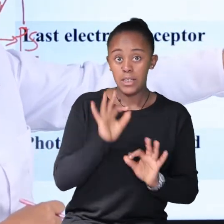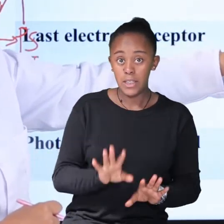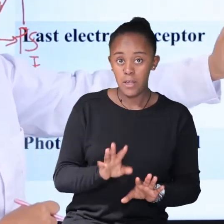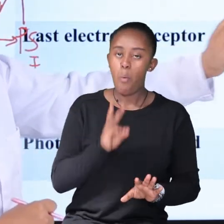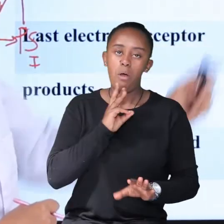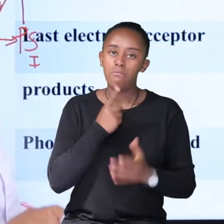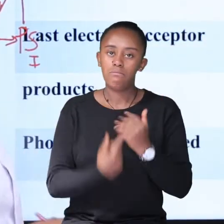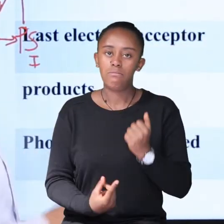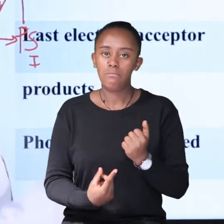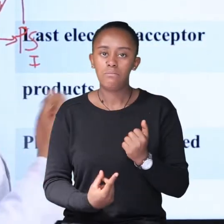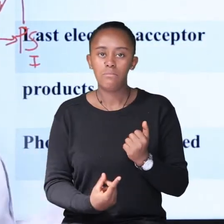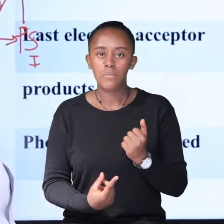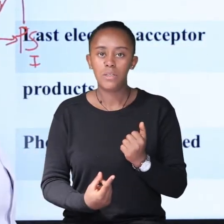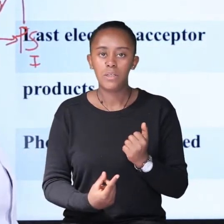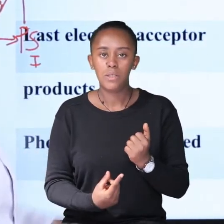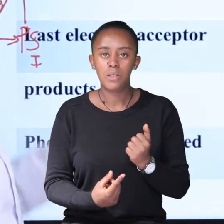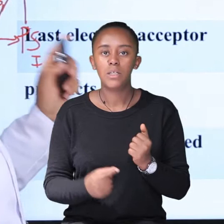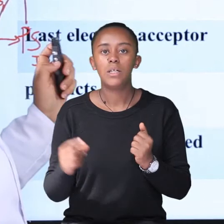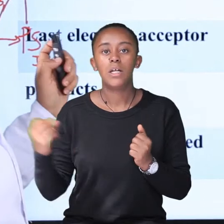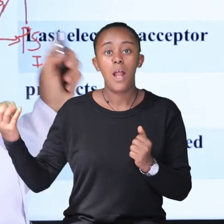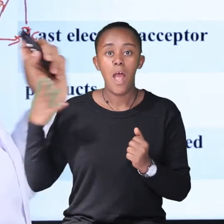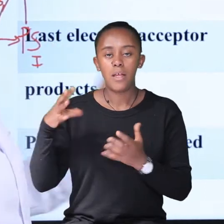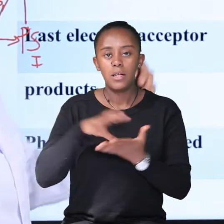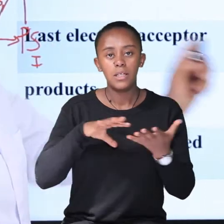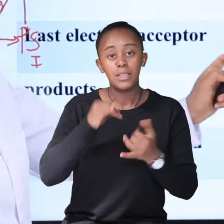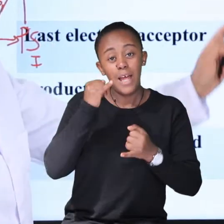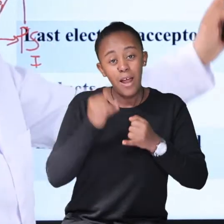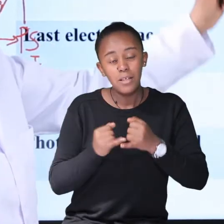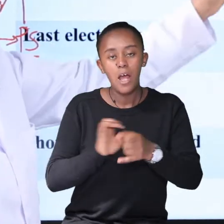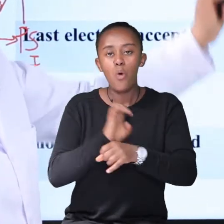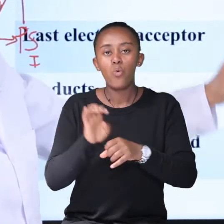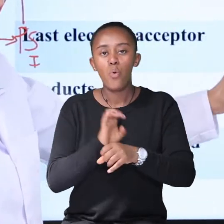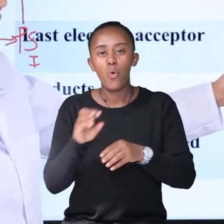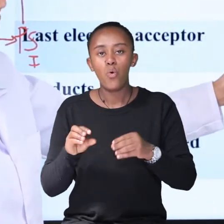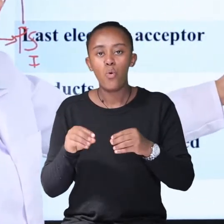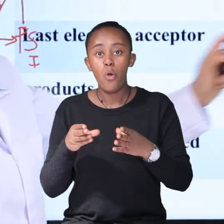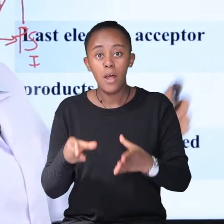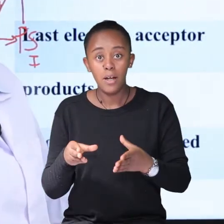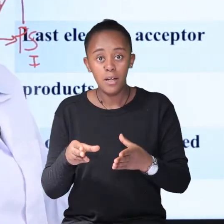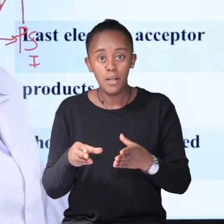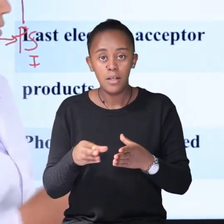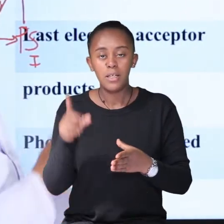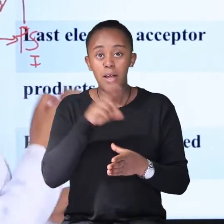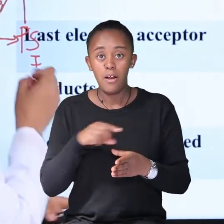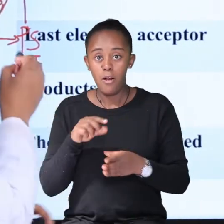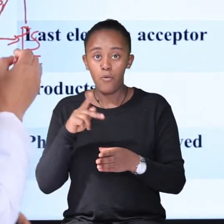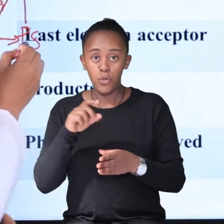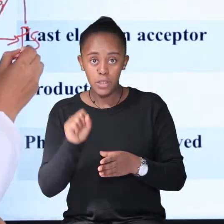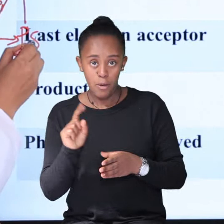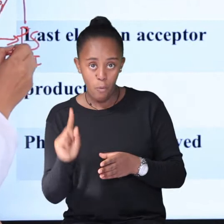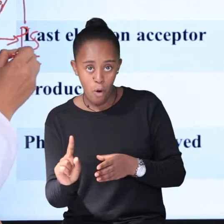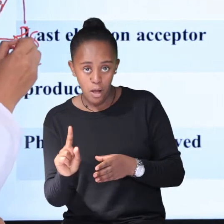water, as we said in light reaction. The last electron donor in cyclic, photosystem 1, as I